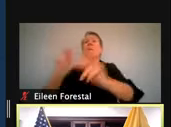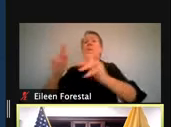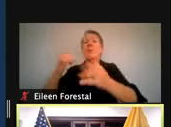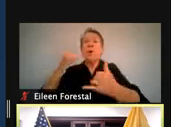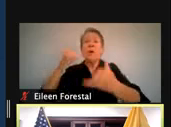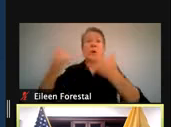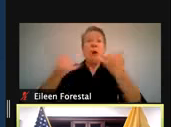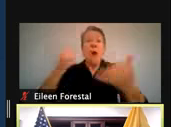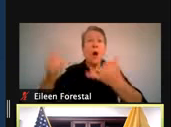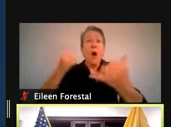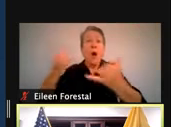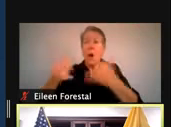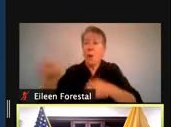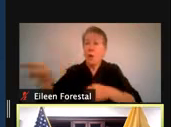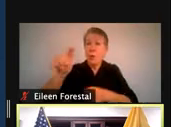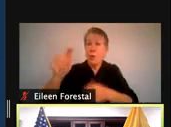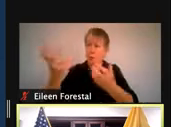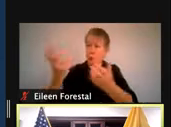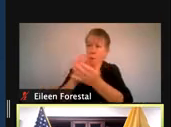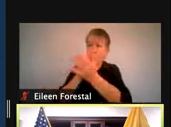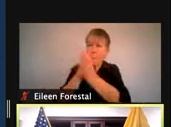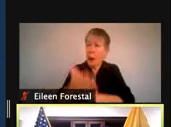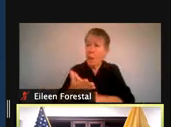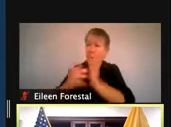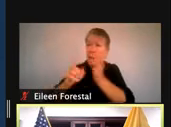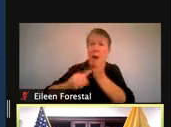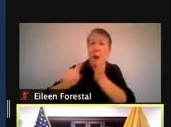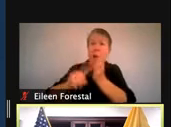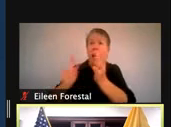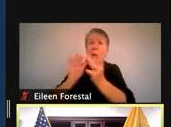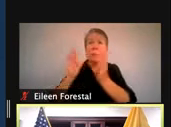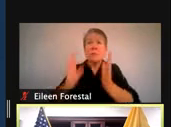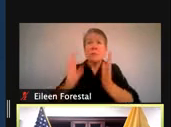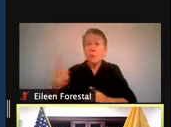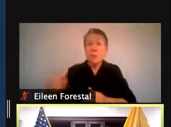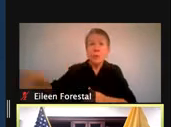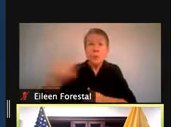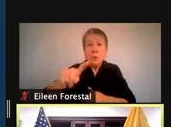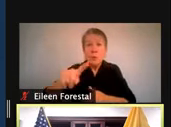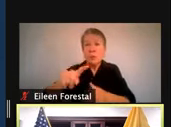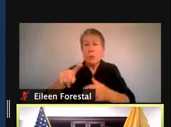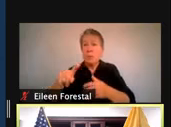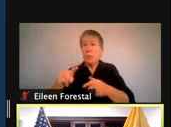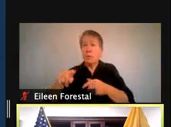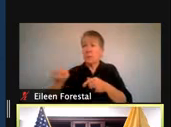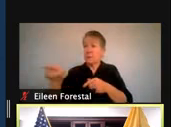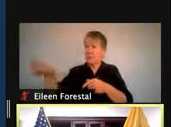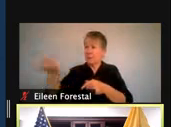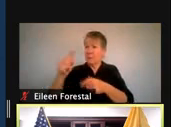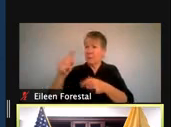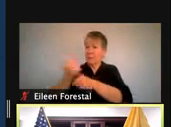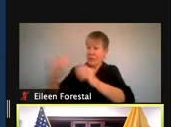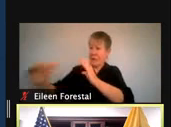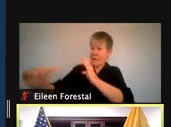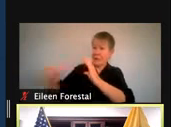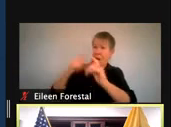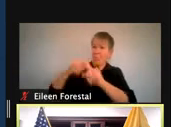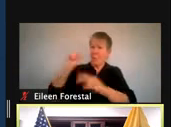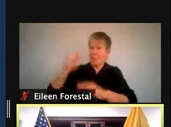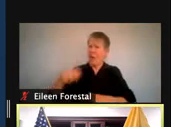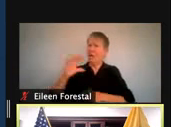contact tracer. So folks, if you receive an email from one of these organizations, please know that it is legitimate and you are needed as part of